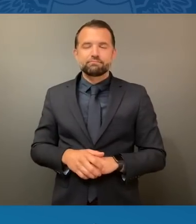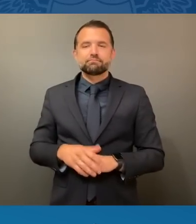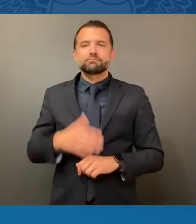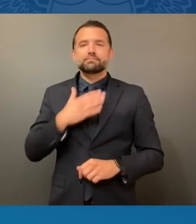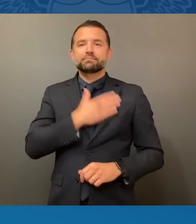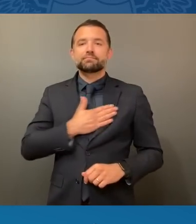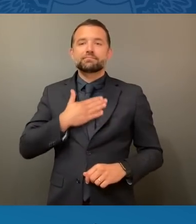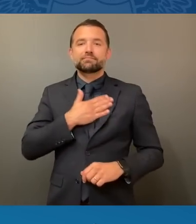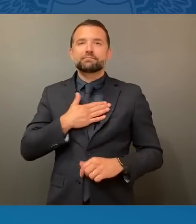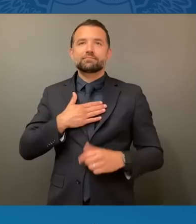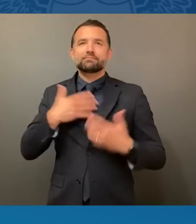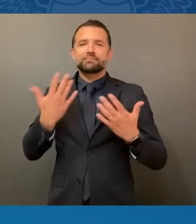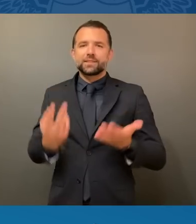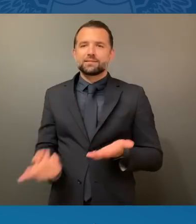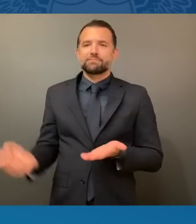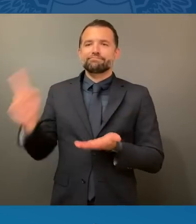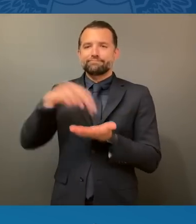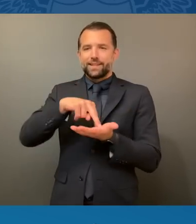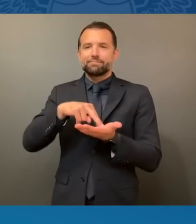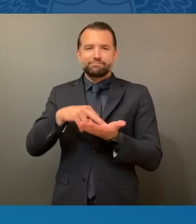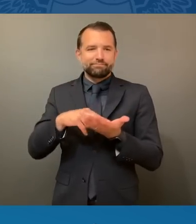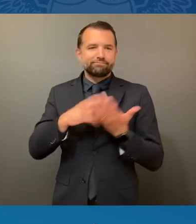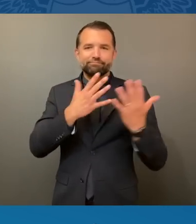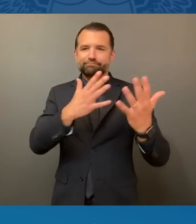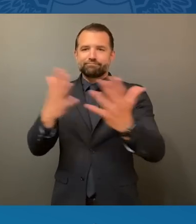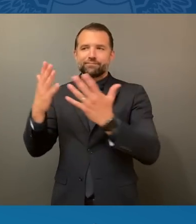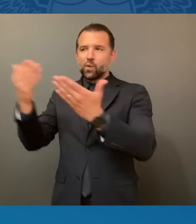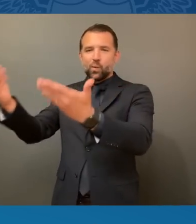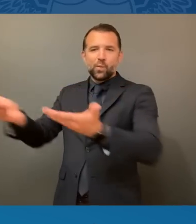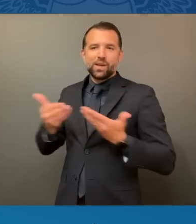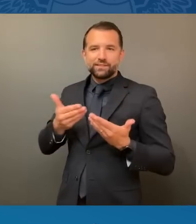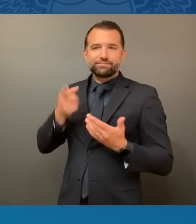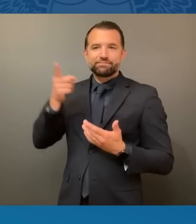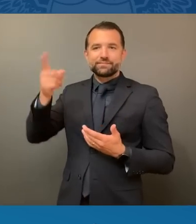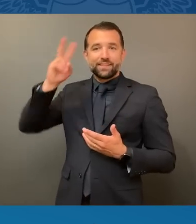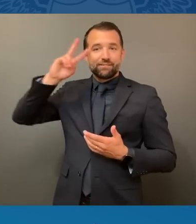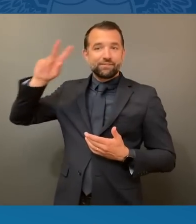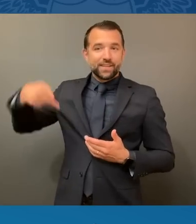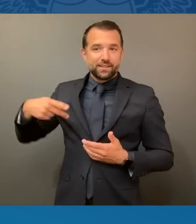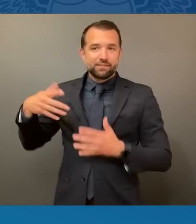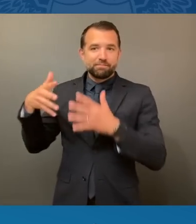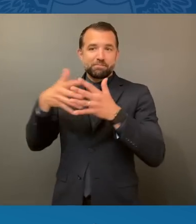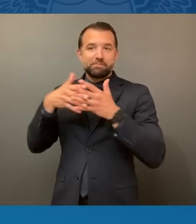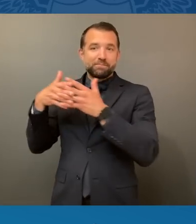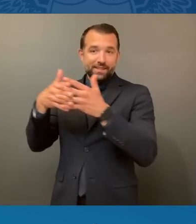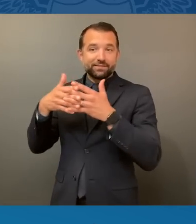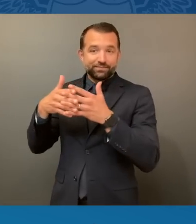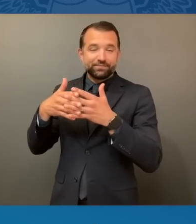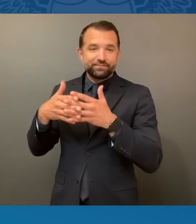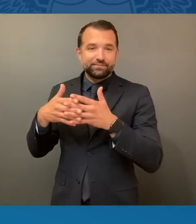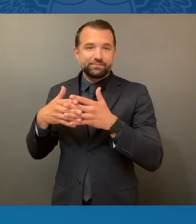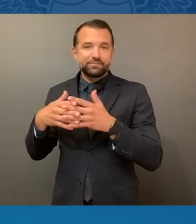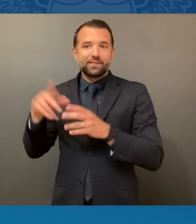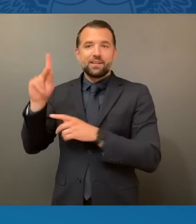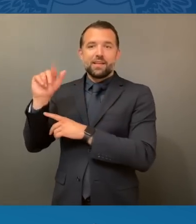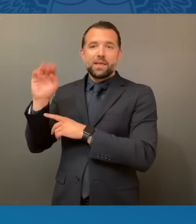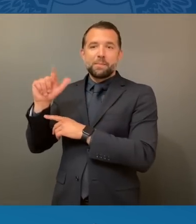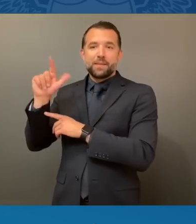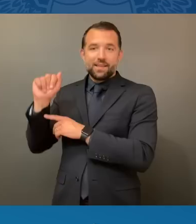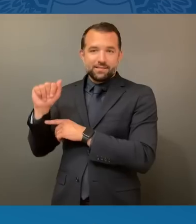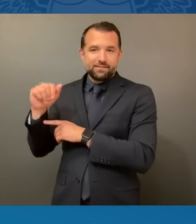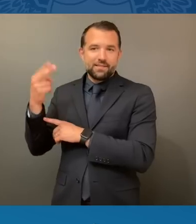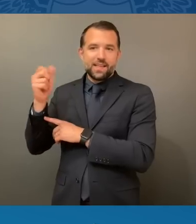your feet to welcome the Vice President of the United States, Kamala Harris.